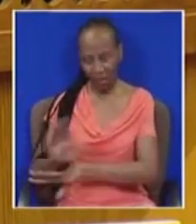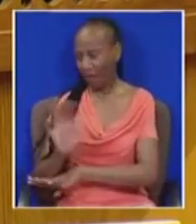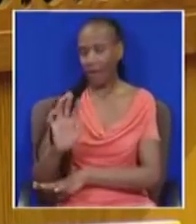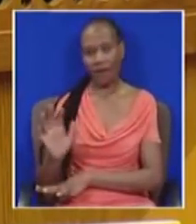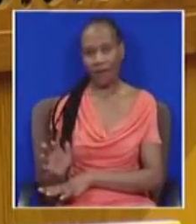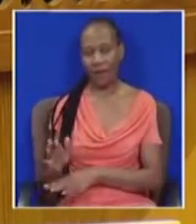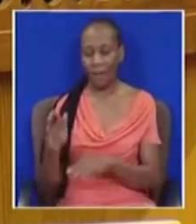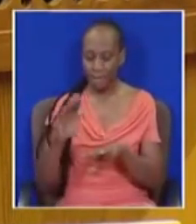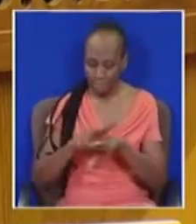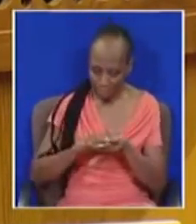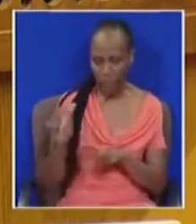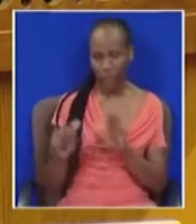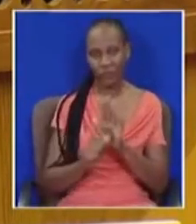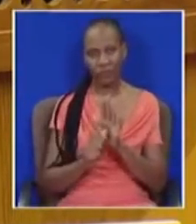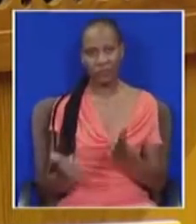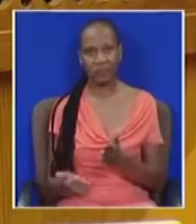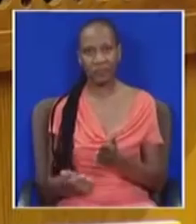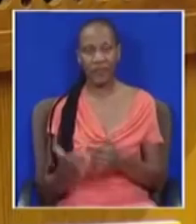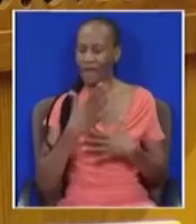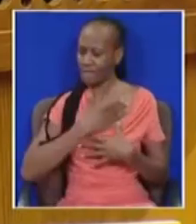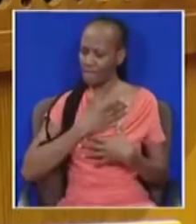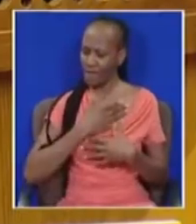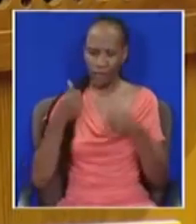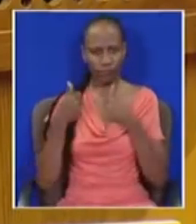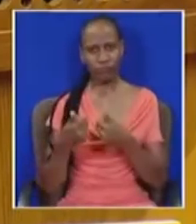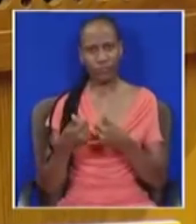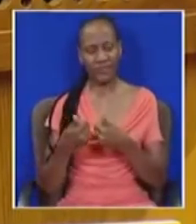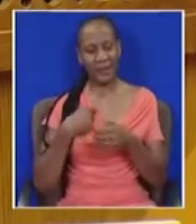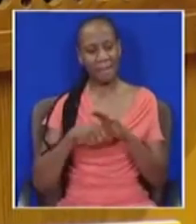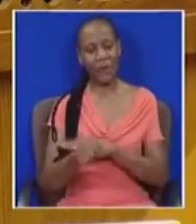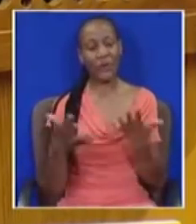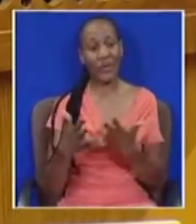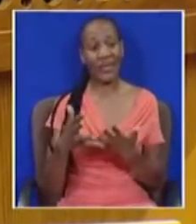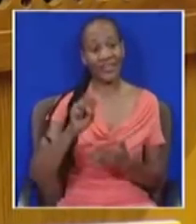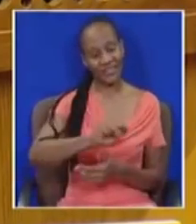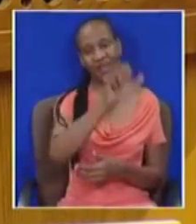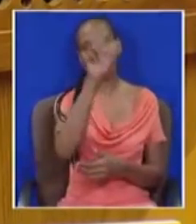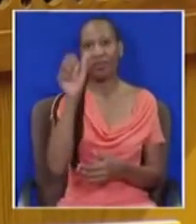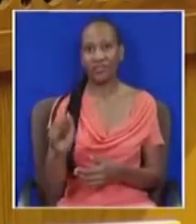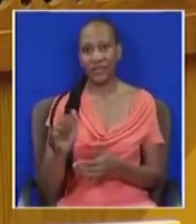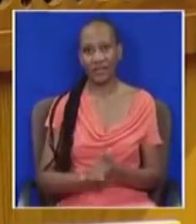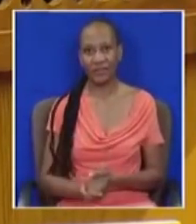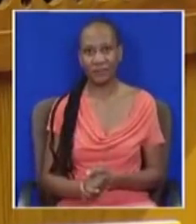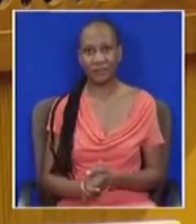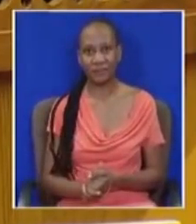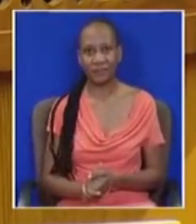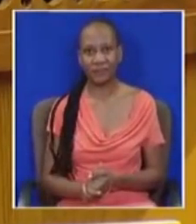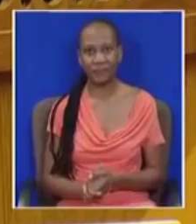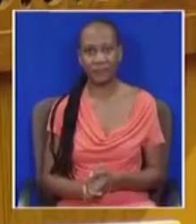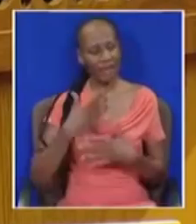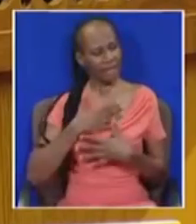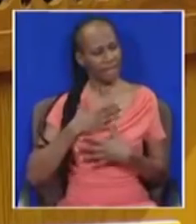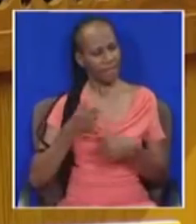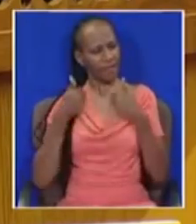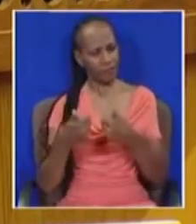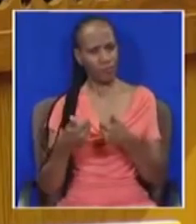Most of all, it felt good to be a South African. This is Kenya. It felt good